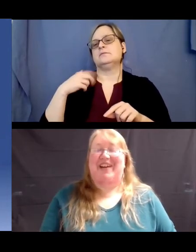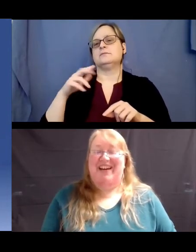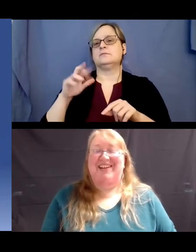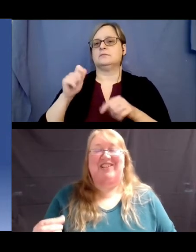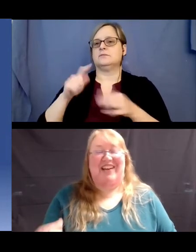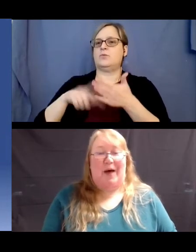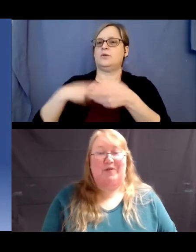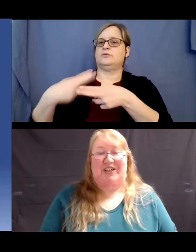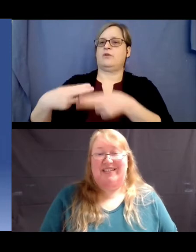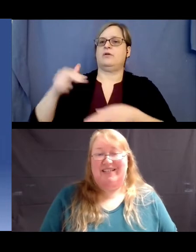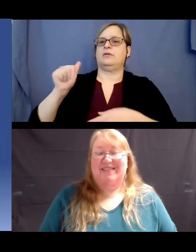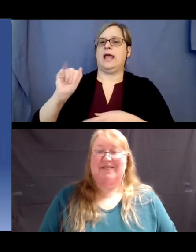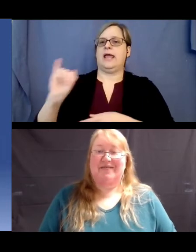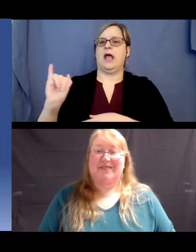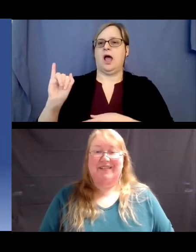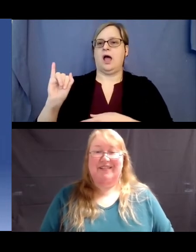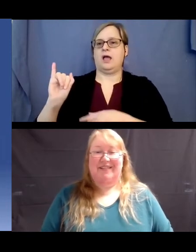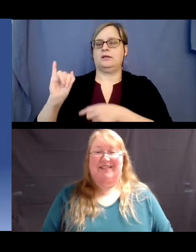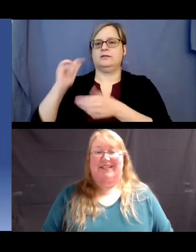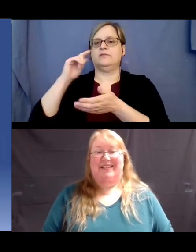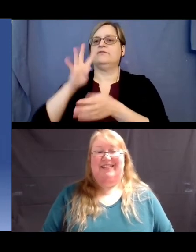voice recognition captions.